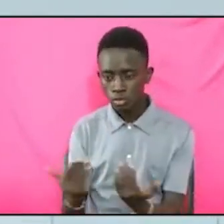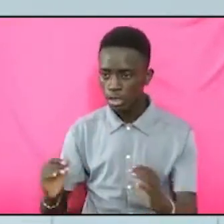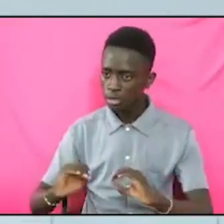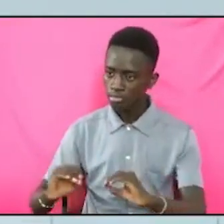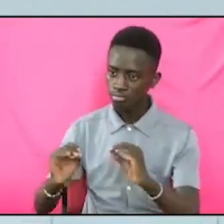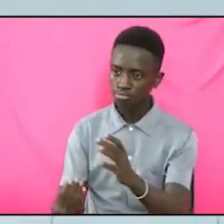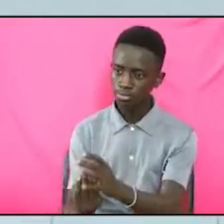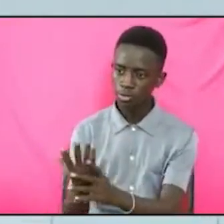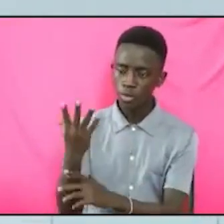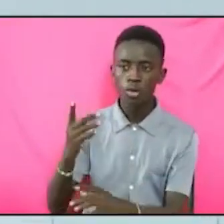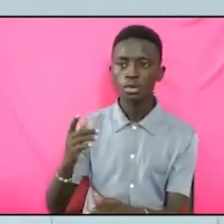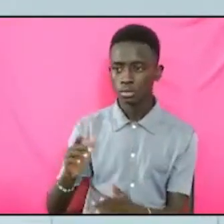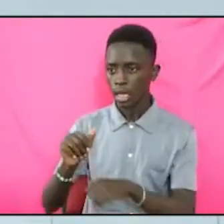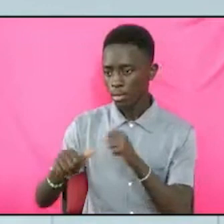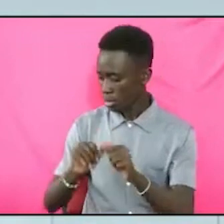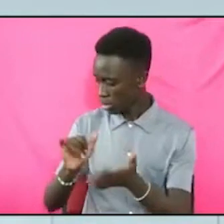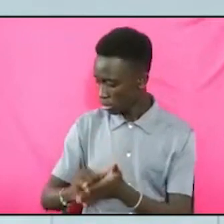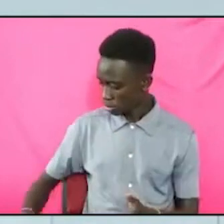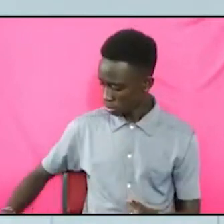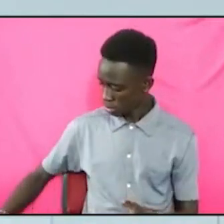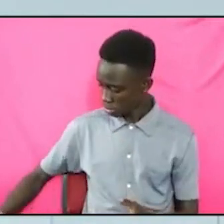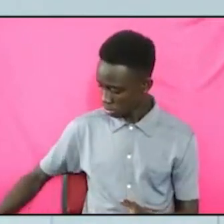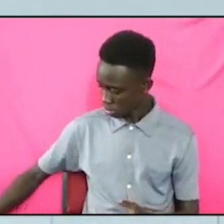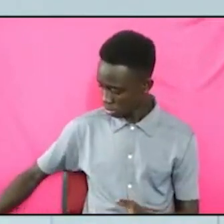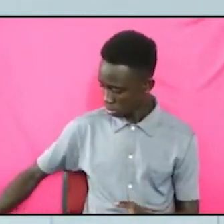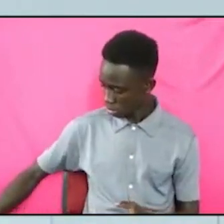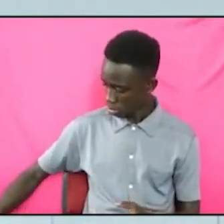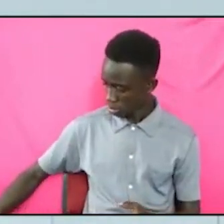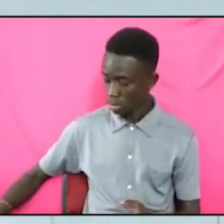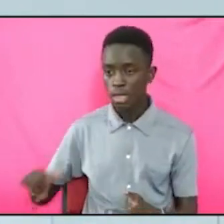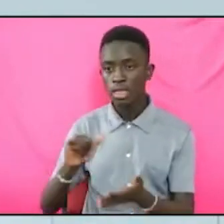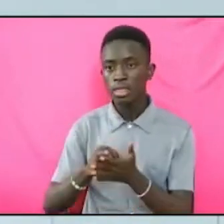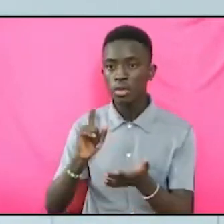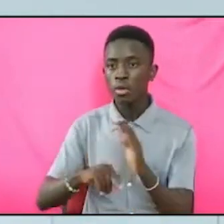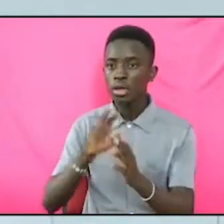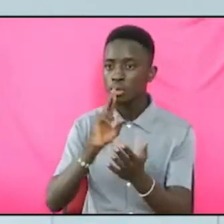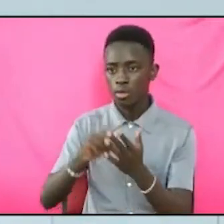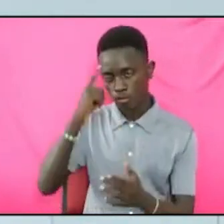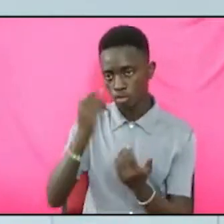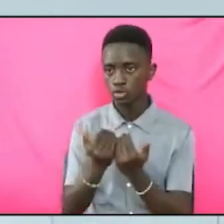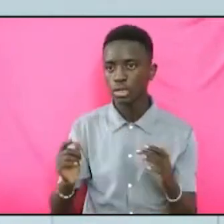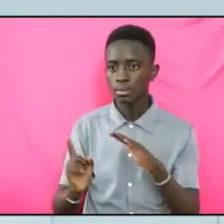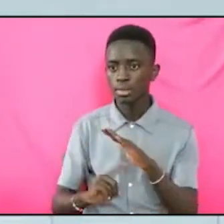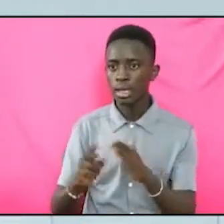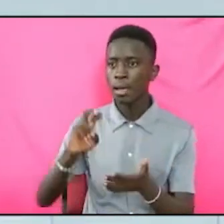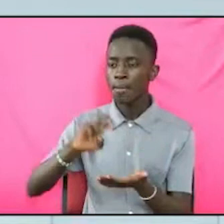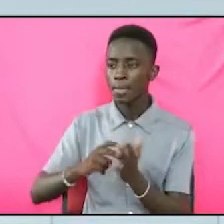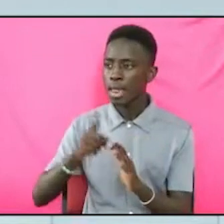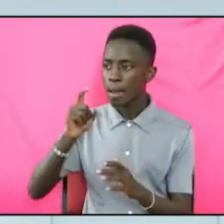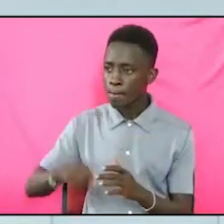grow. And that is the important ministry of the children's ministry. Establishing a good